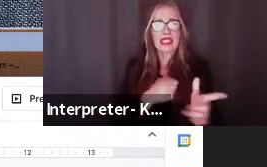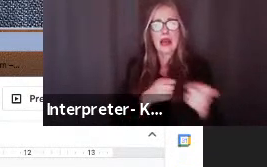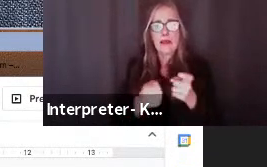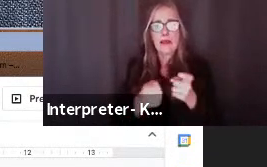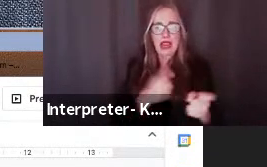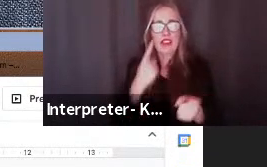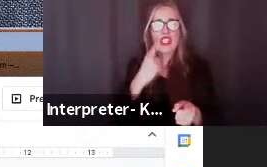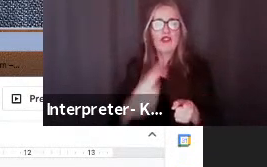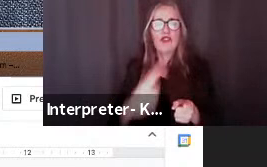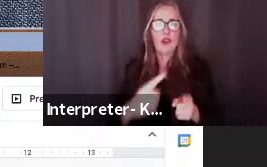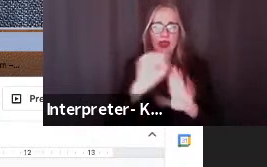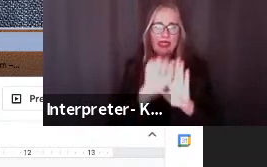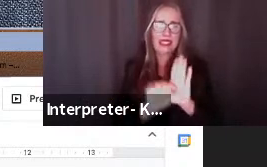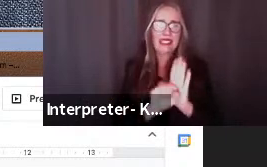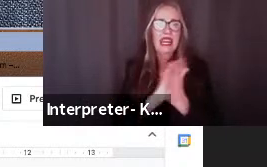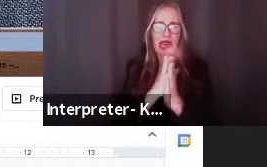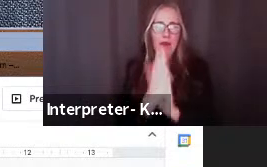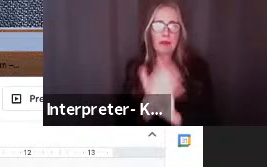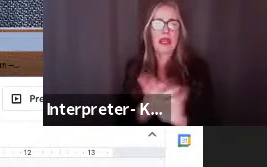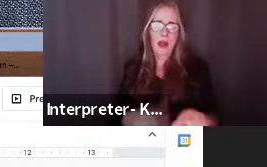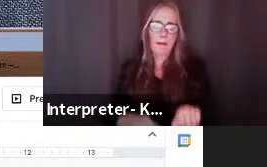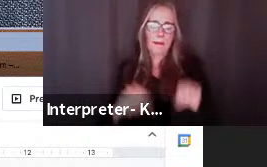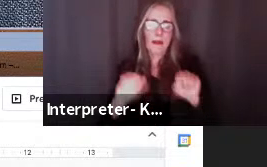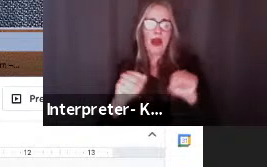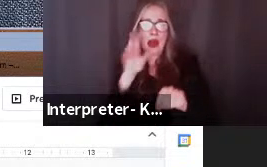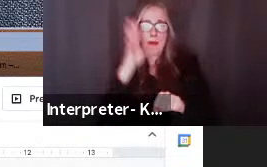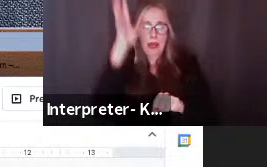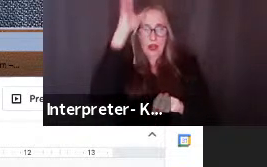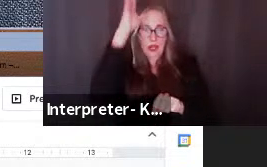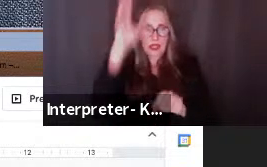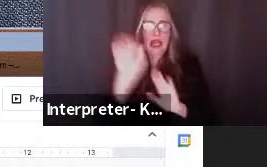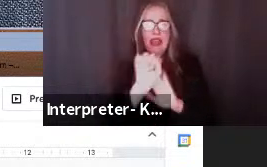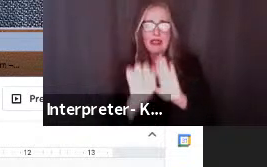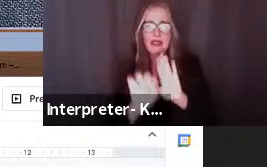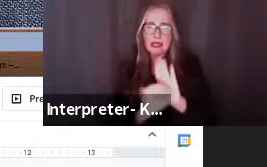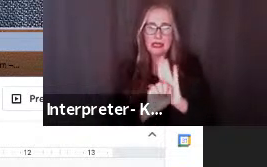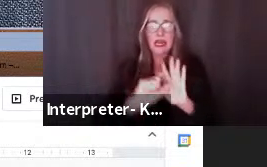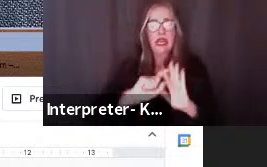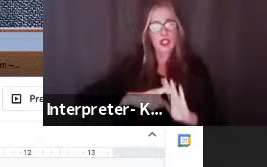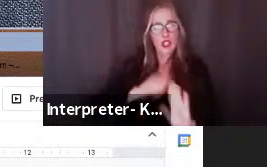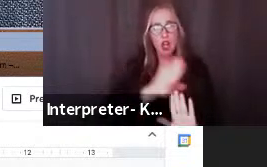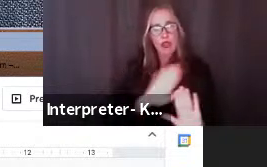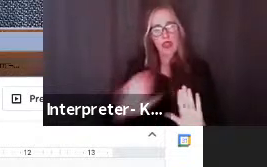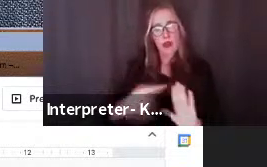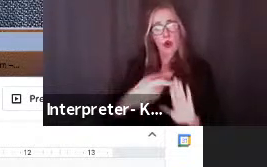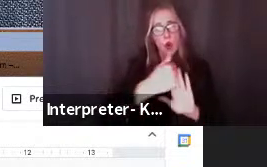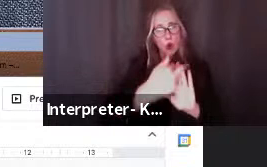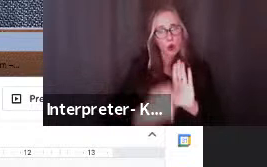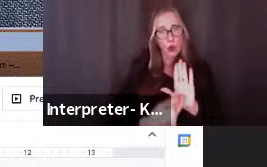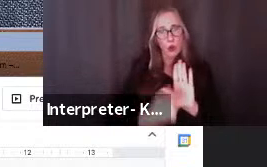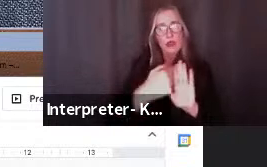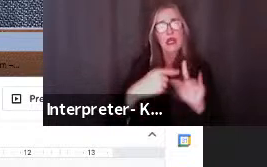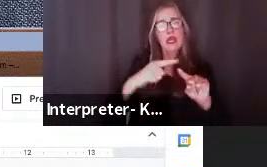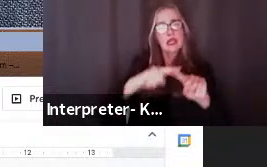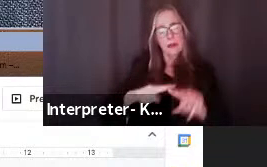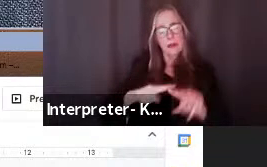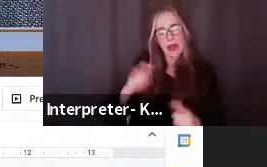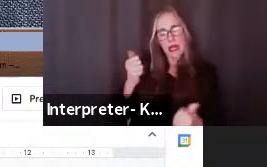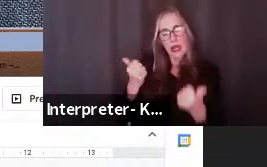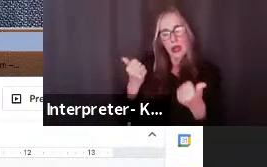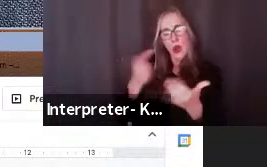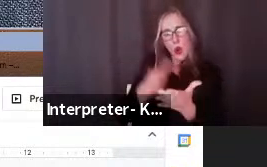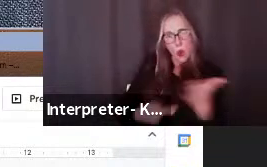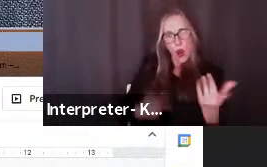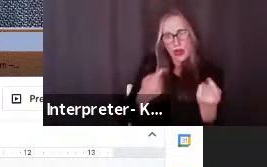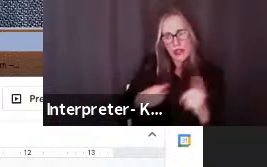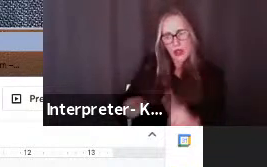the state to act as a parent the states promulgate their own statutes saying on what bases um the param the parent's pti